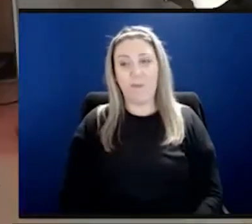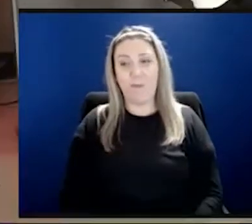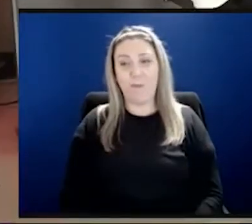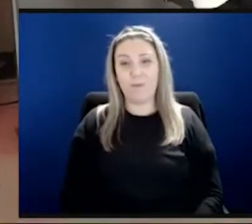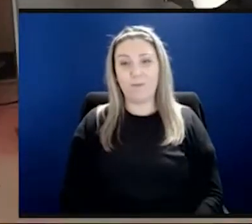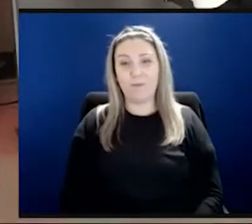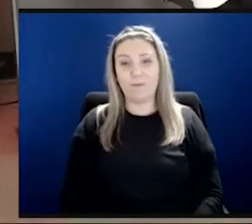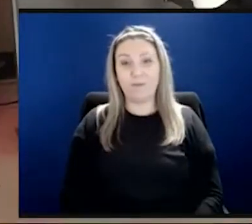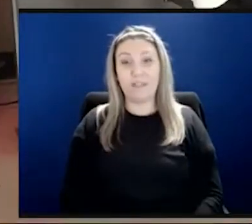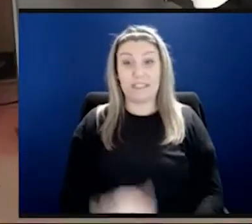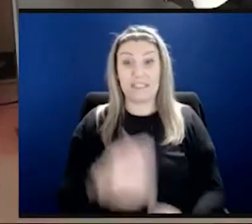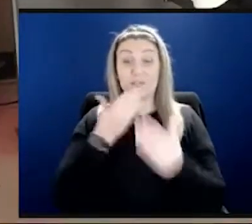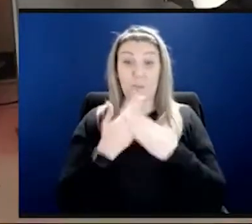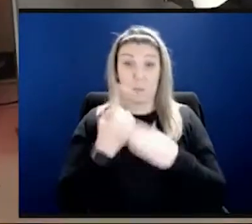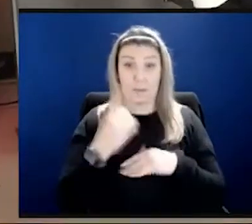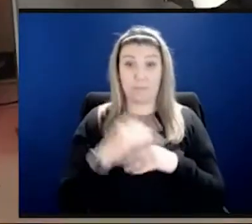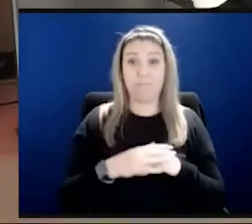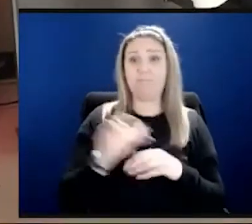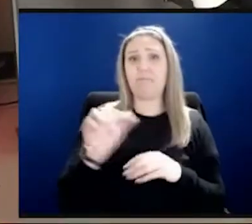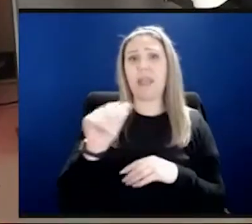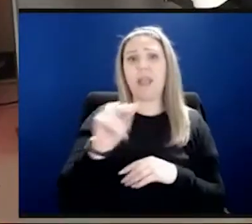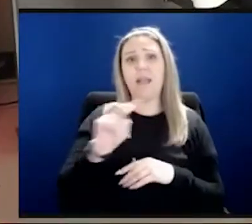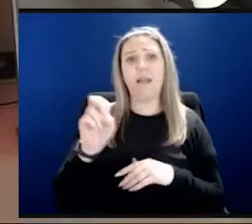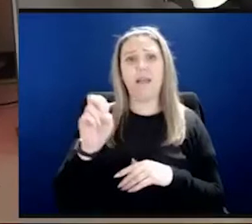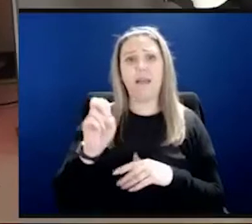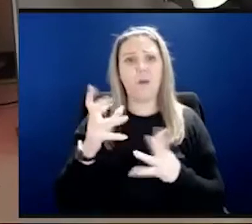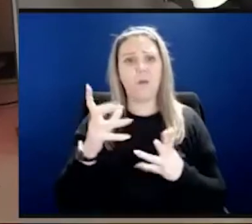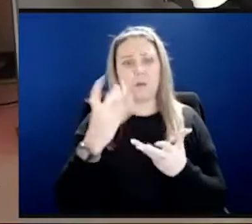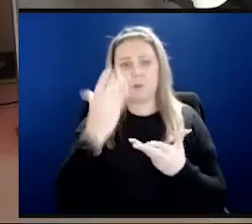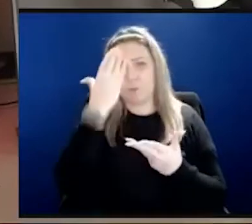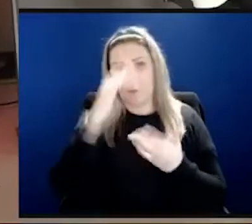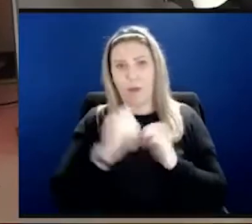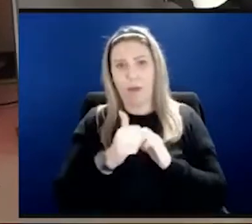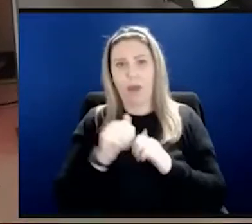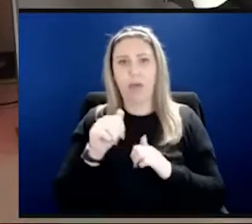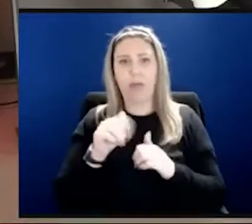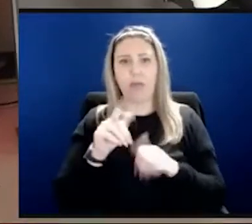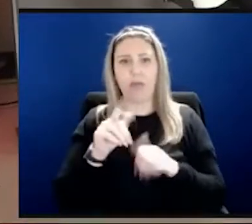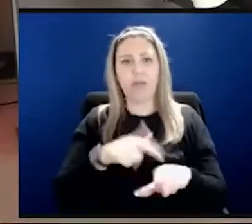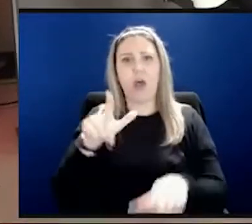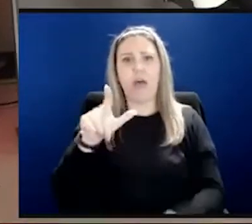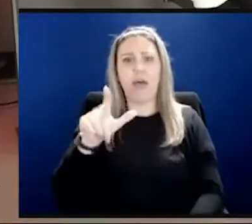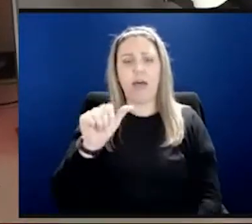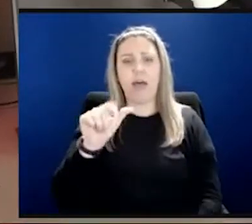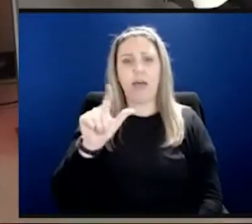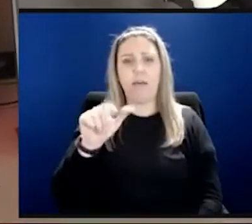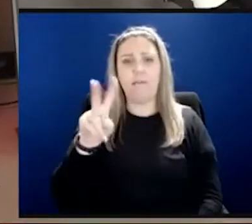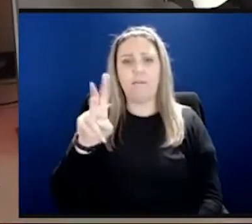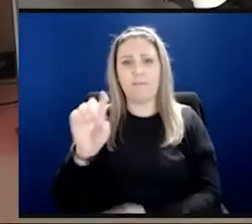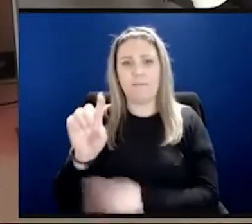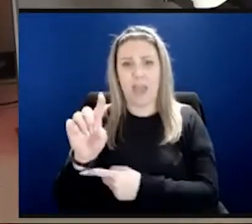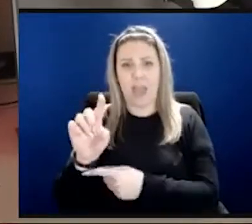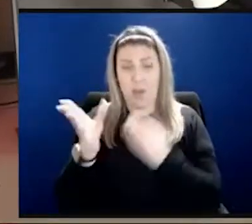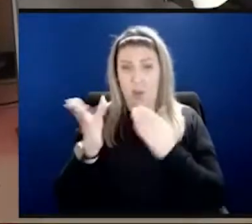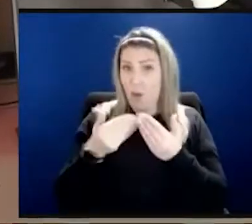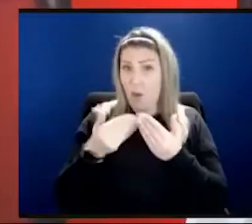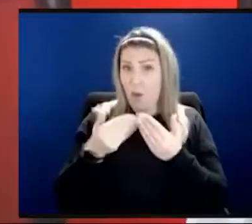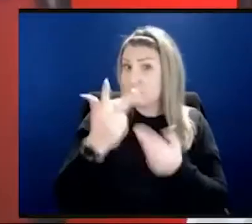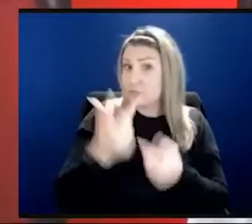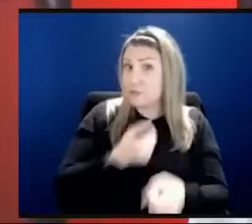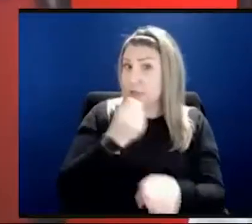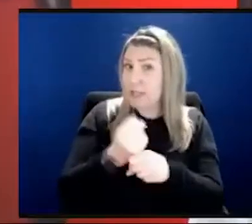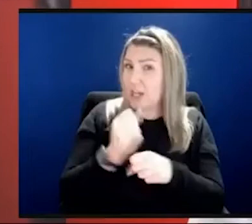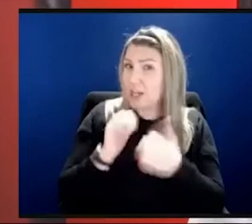one. Anne wants to know, how long does an LVAD last? Because Garen had his for almost 3 years. Mm-hmm.